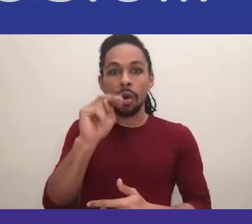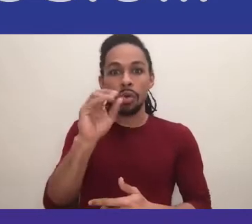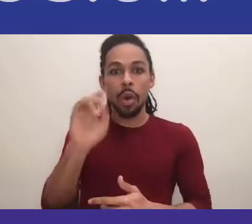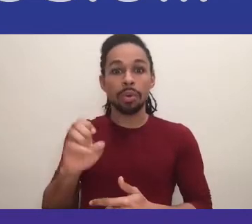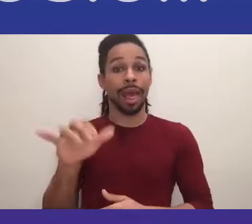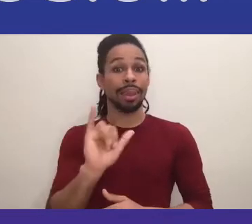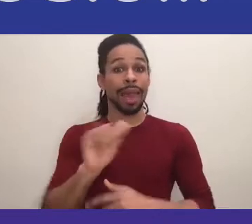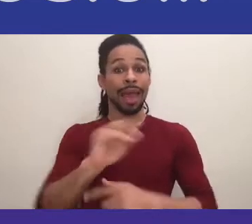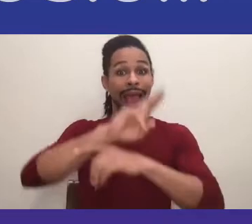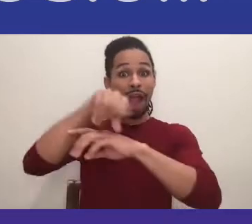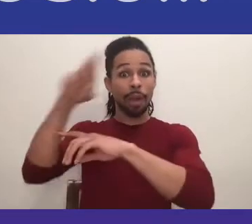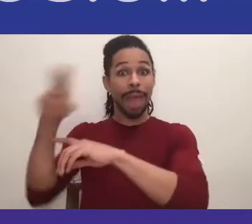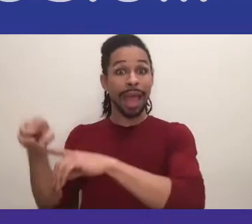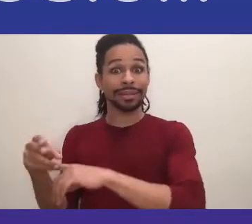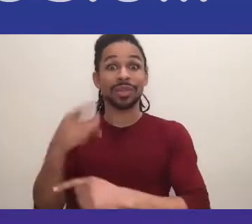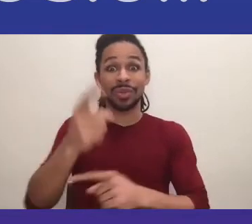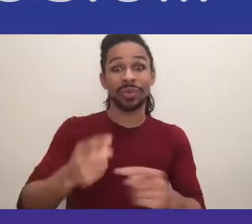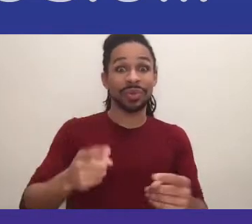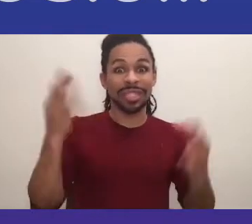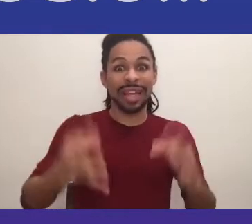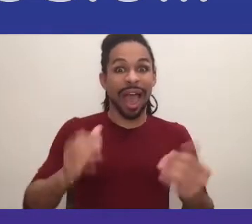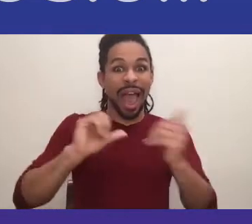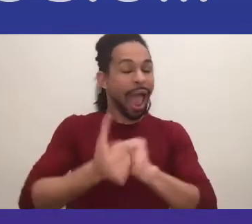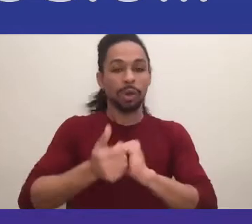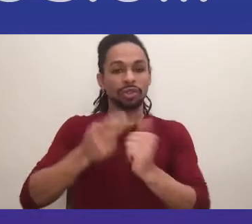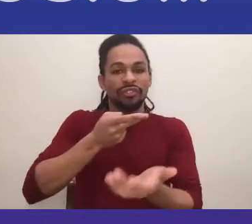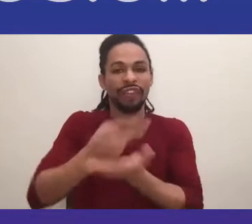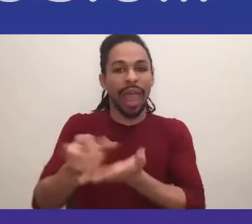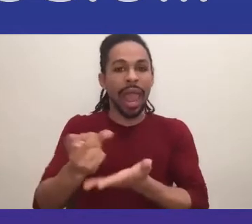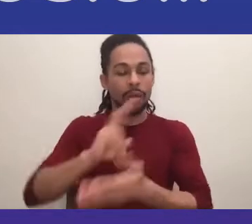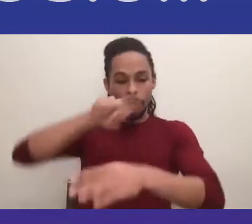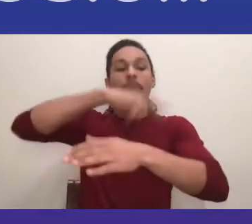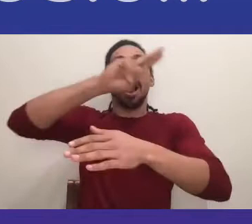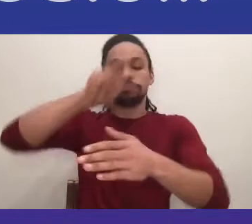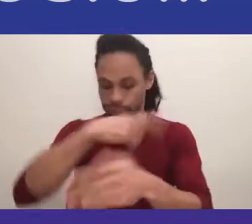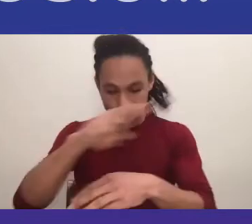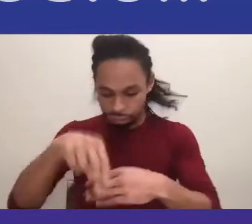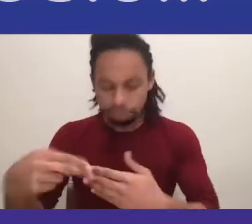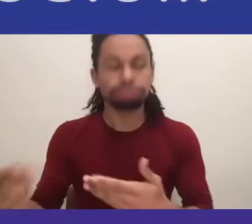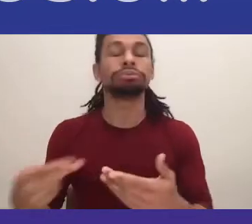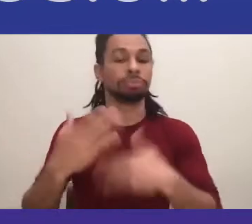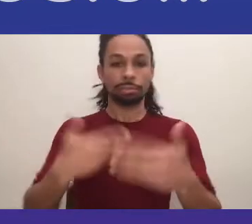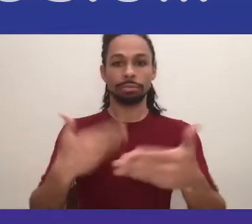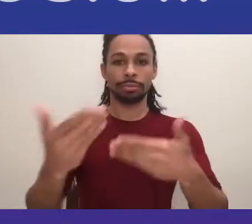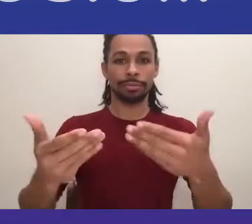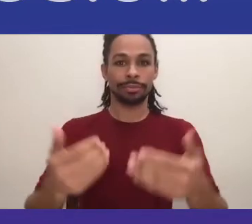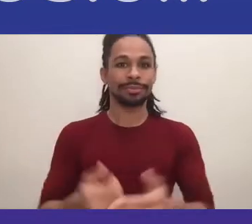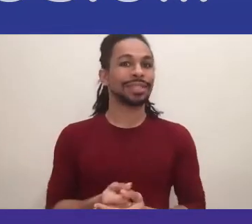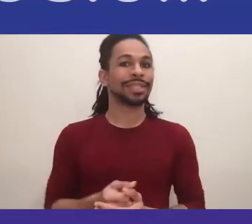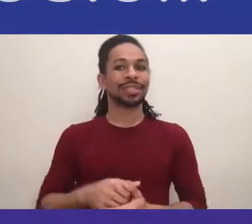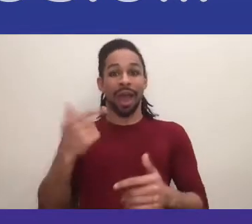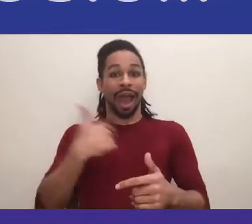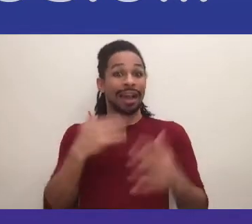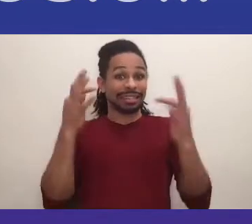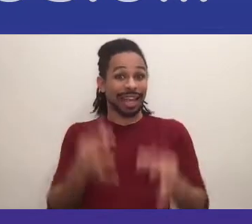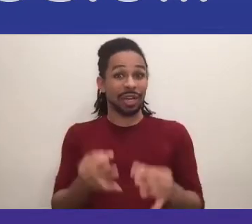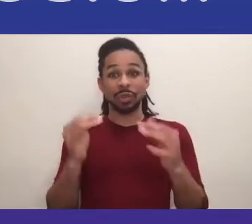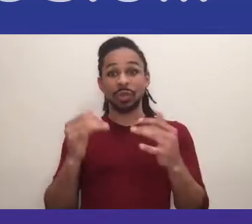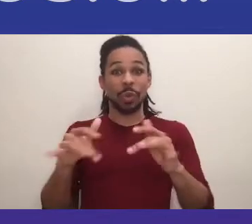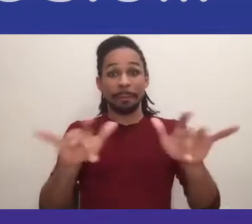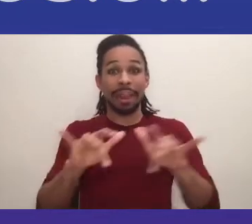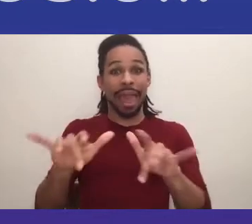acrobat, you'll know how to fail. I had decided to play some wrong notes in my